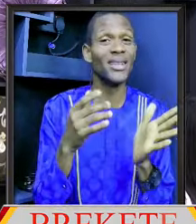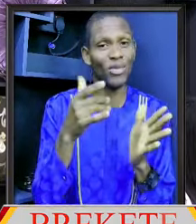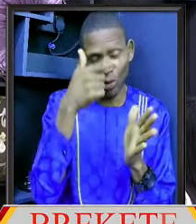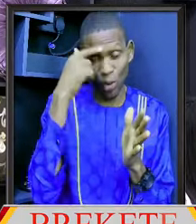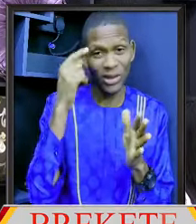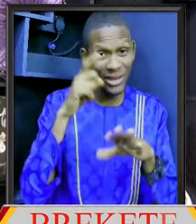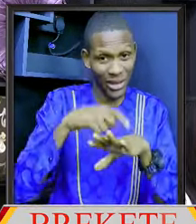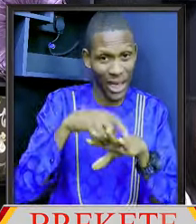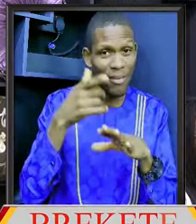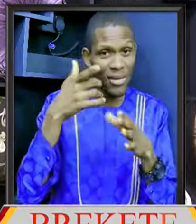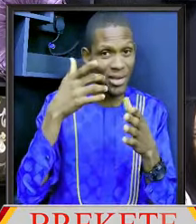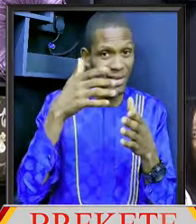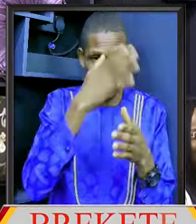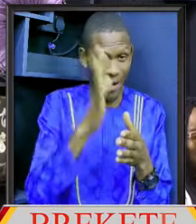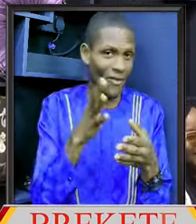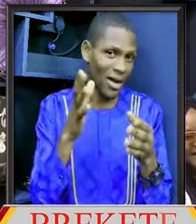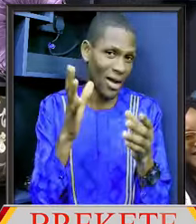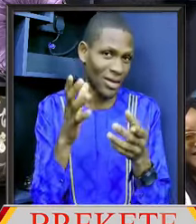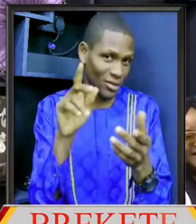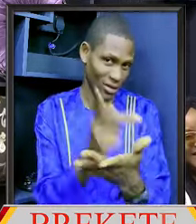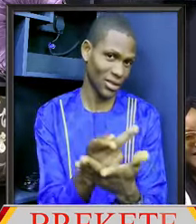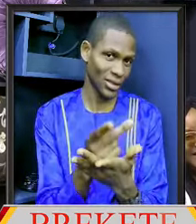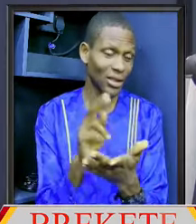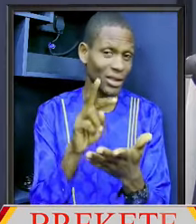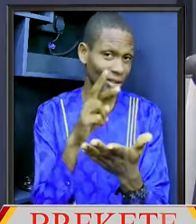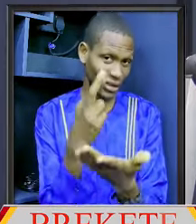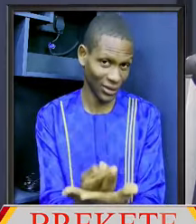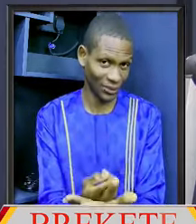They never eat Christmas. Like my fowl.